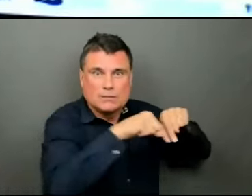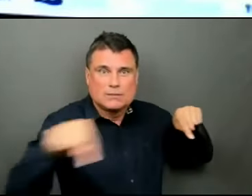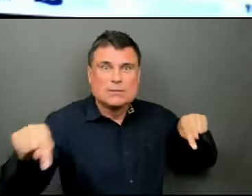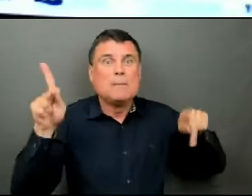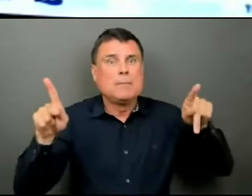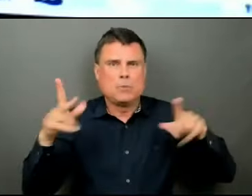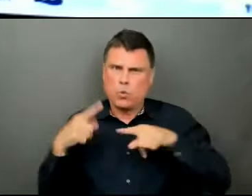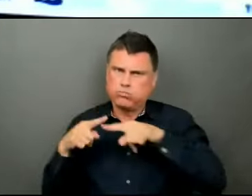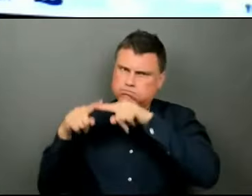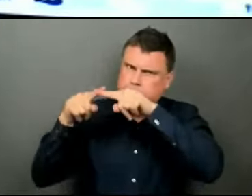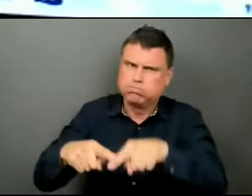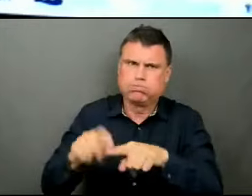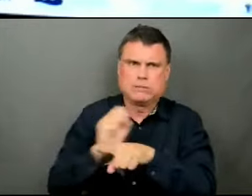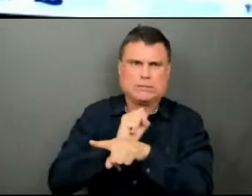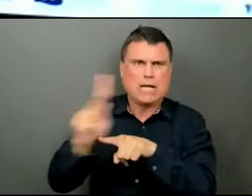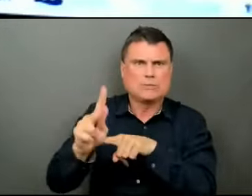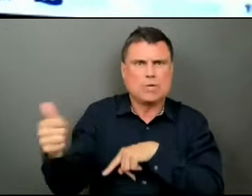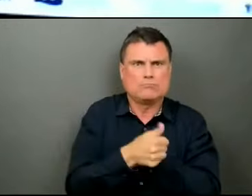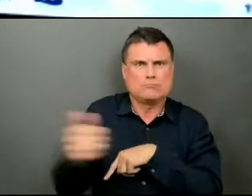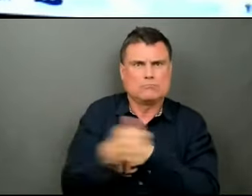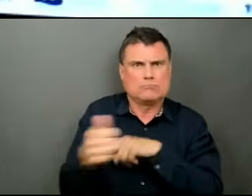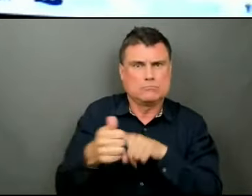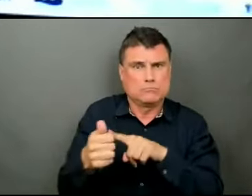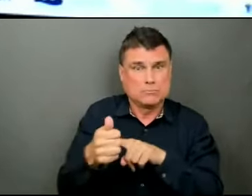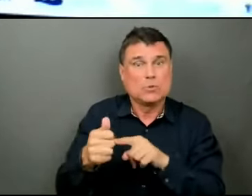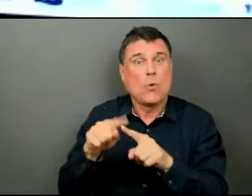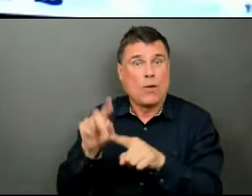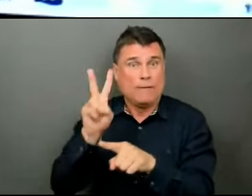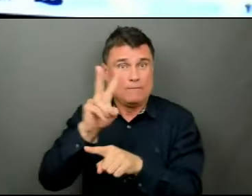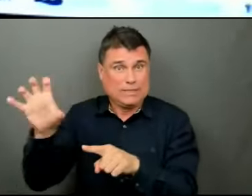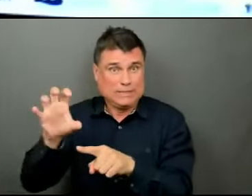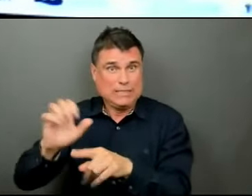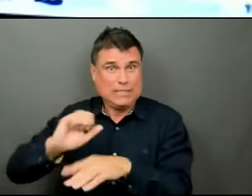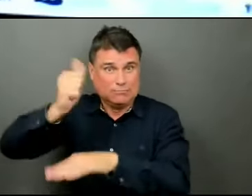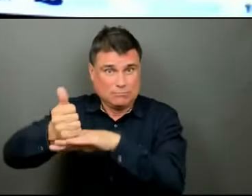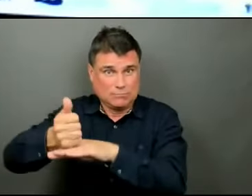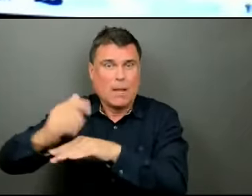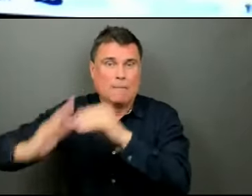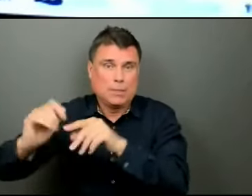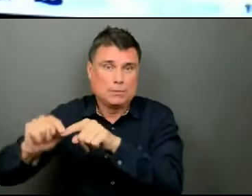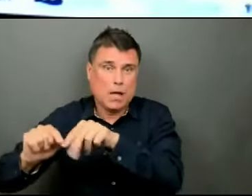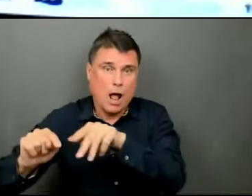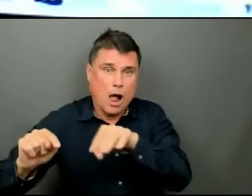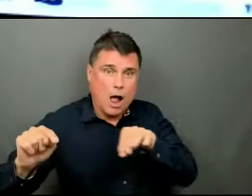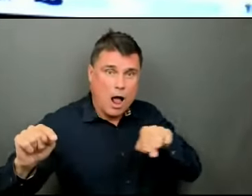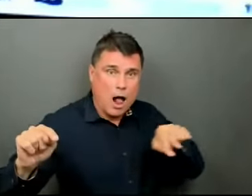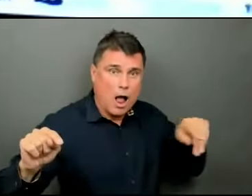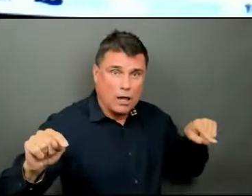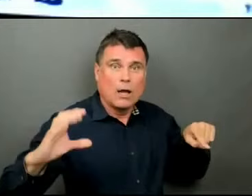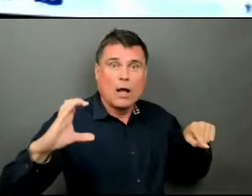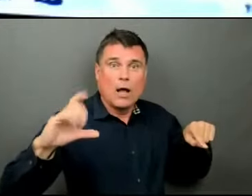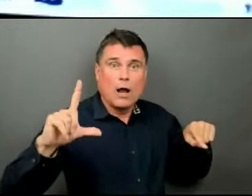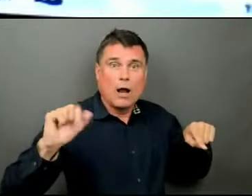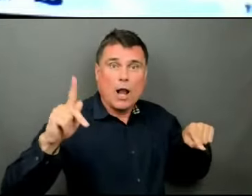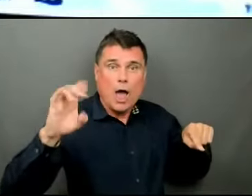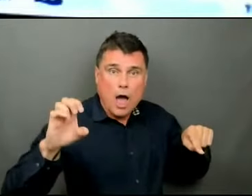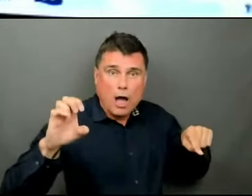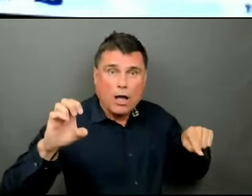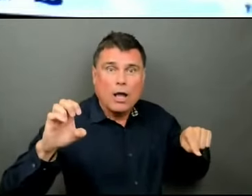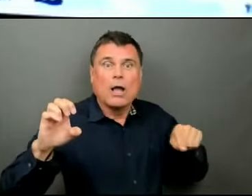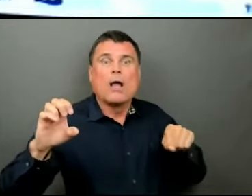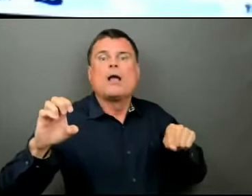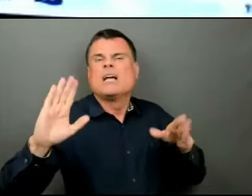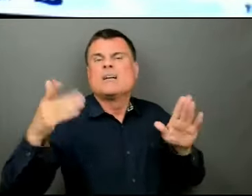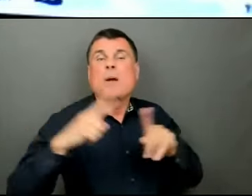subway line between VCC Clark Station to Broadway and Arbutus will allow people to travel more quickly than the current bus route. It will